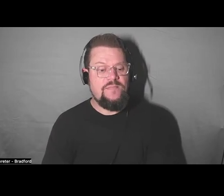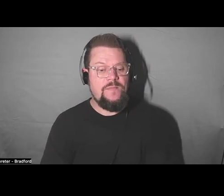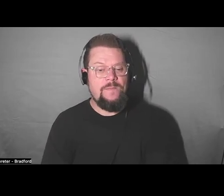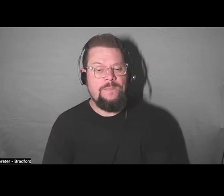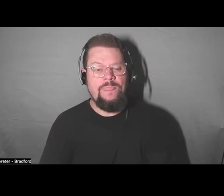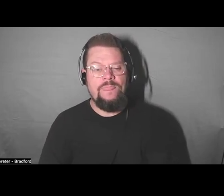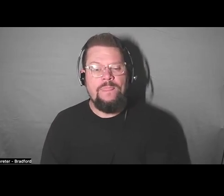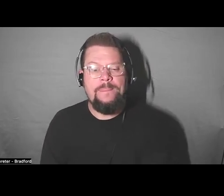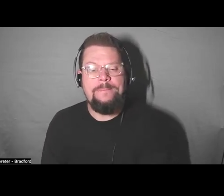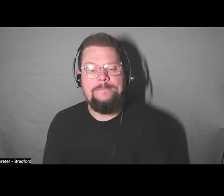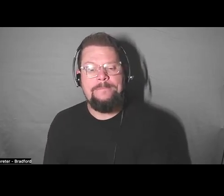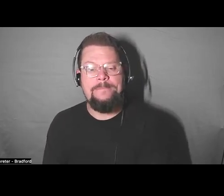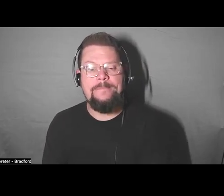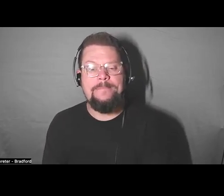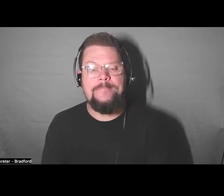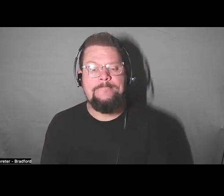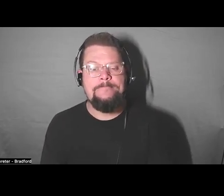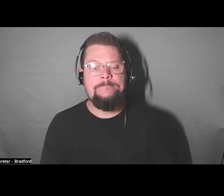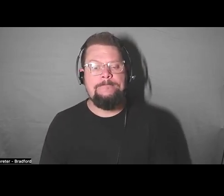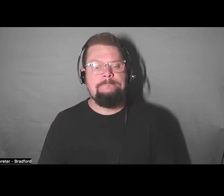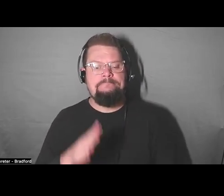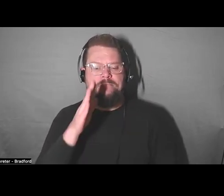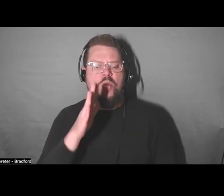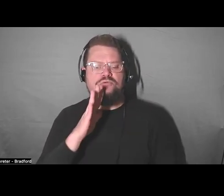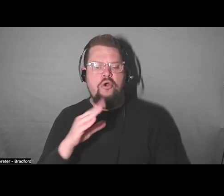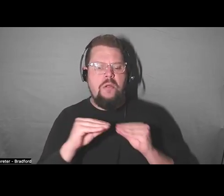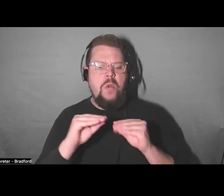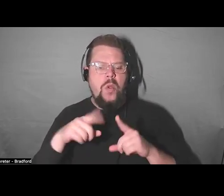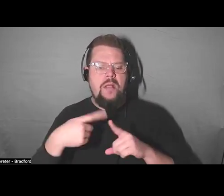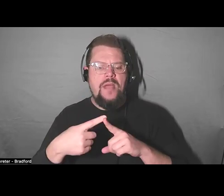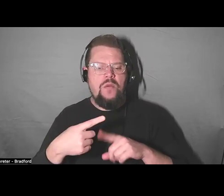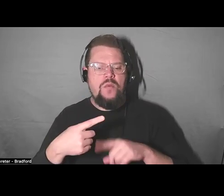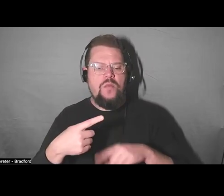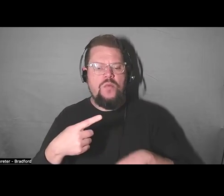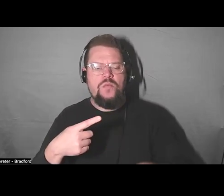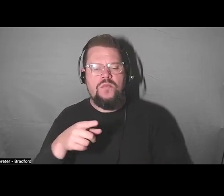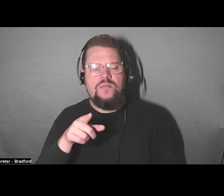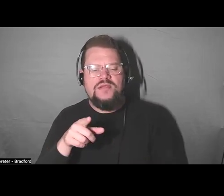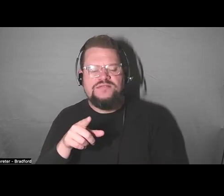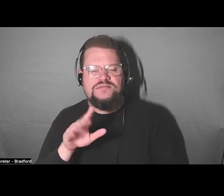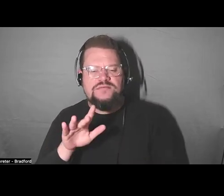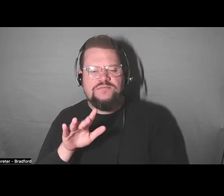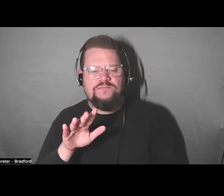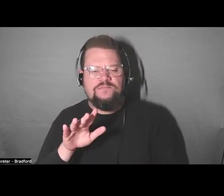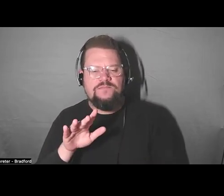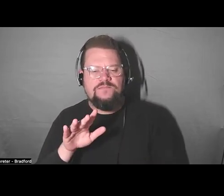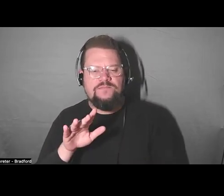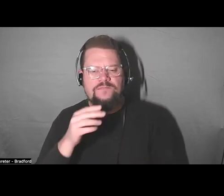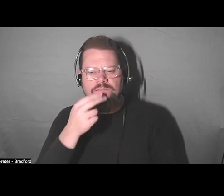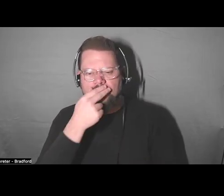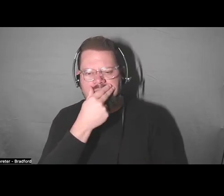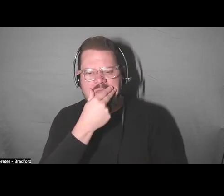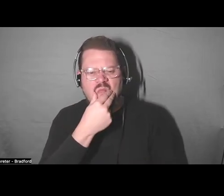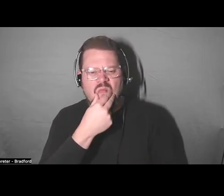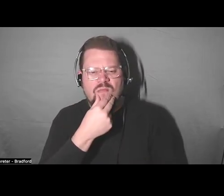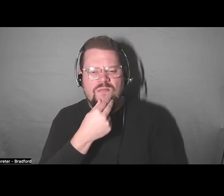Um, okay, well, we can talk more if that didn't answer the question. They still continue to refuse to use